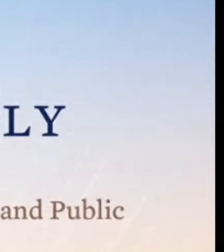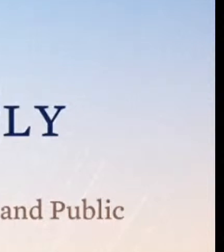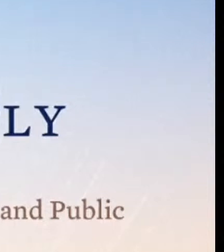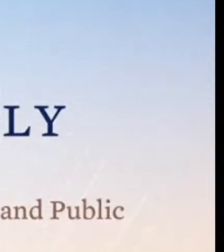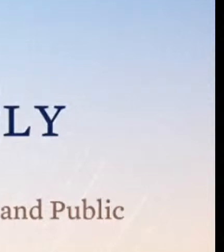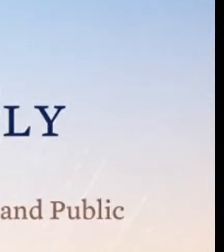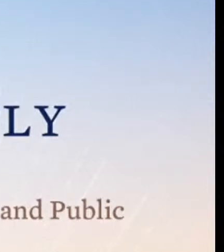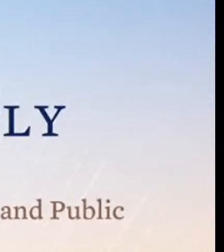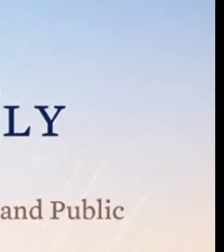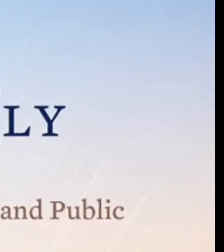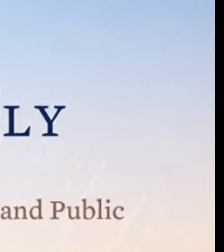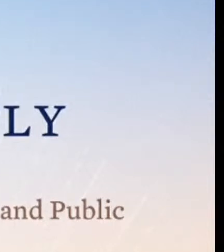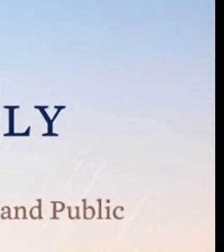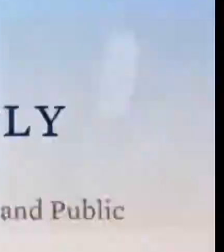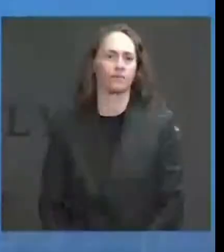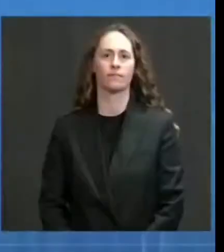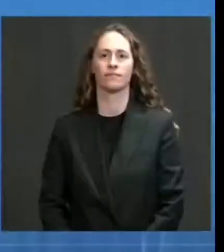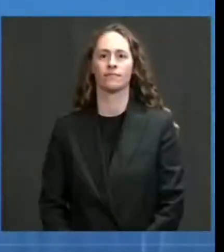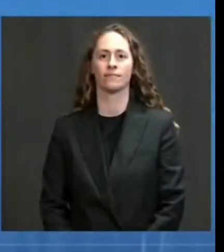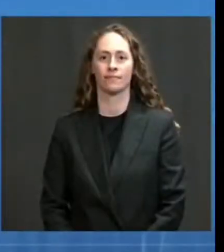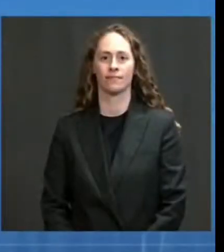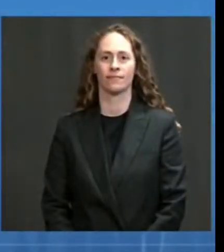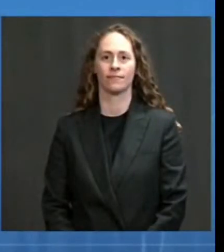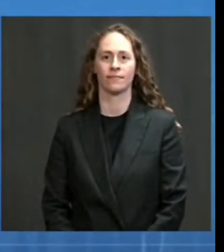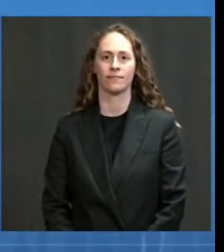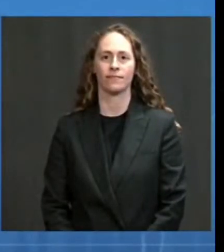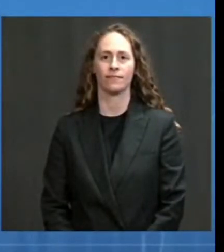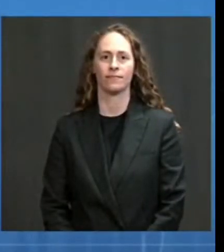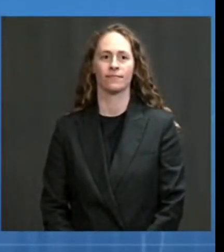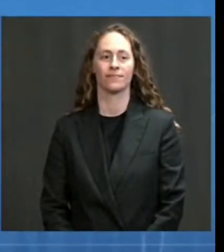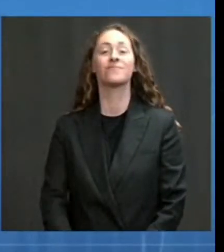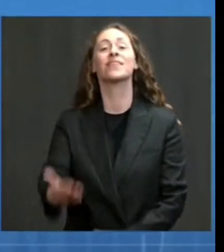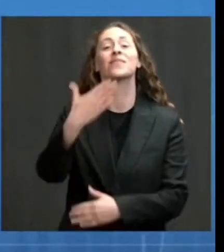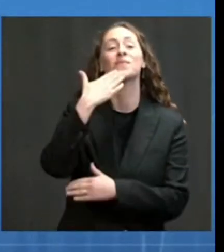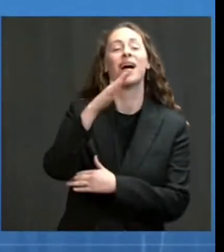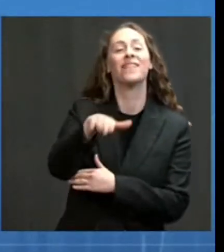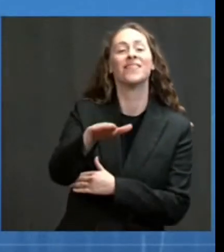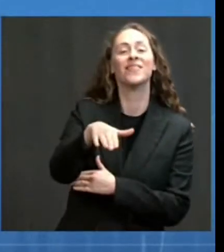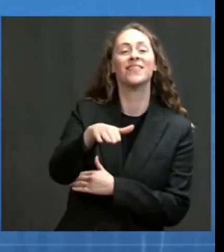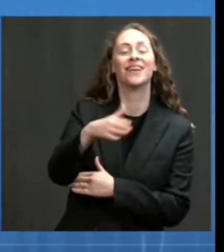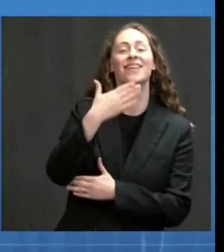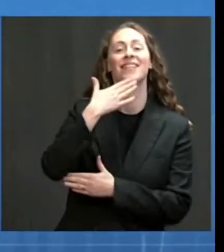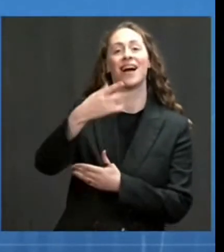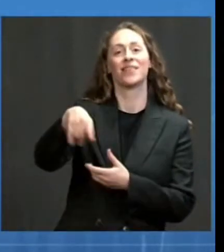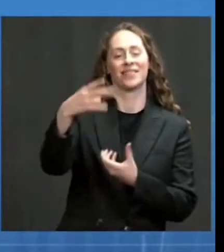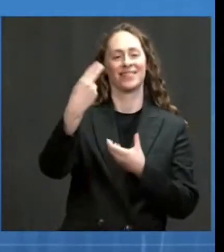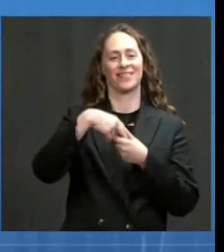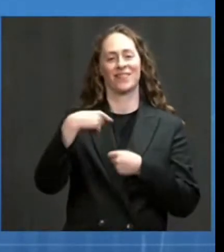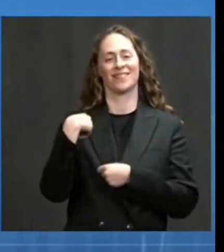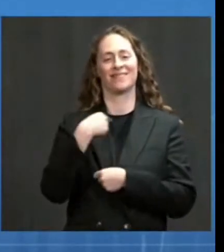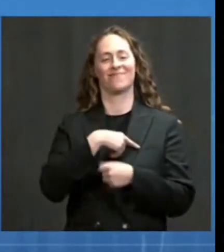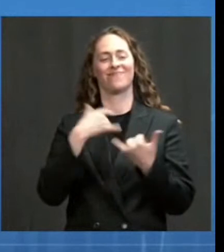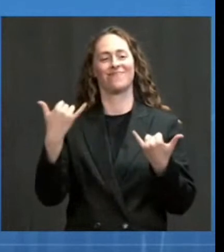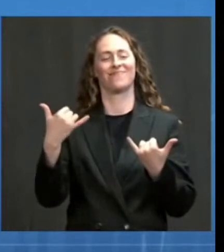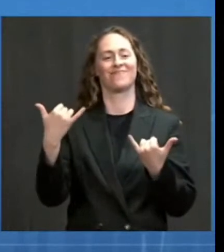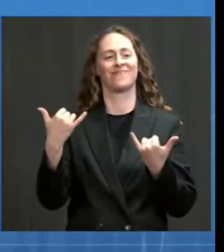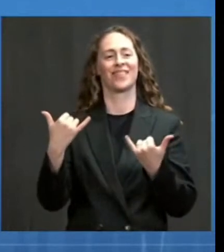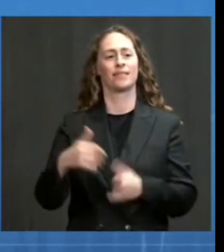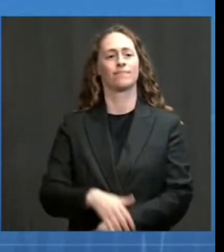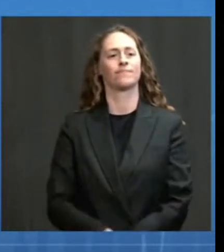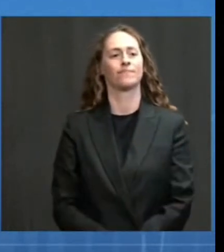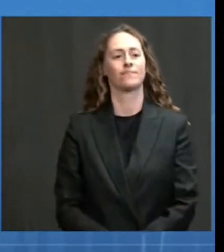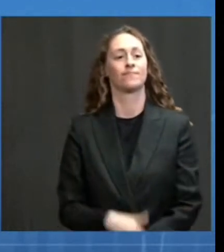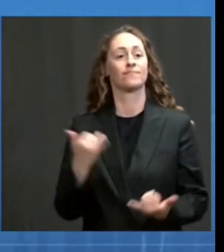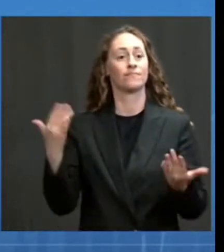Good afternoon, and thank you for joining us. Good afternoon, we're joined by Dr. Fauci and Walensky. Today we're joined by Drs. Fauci